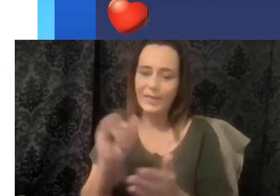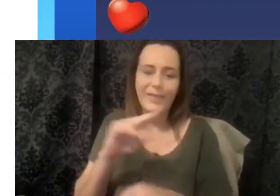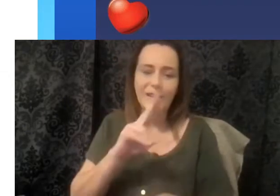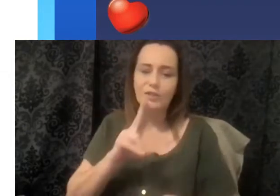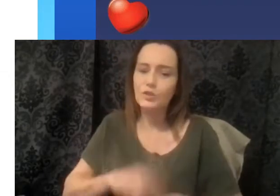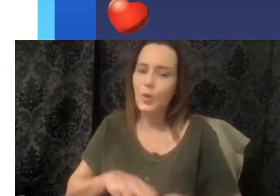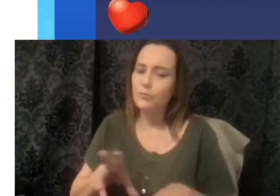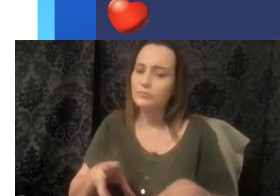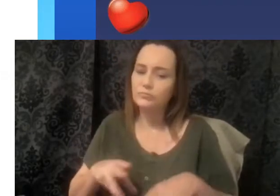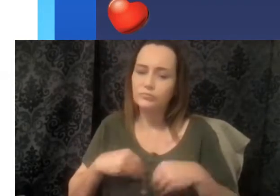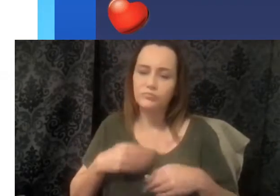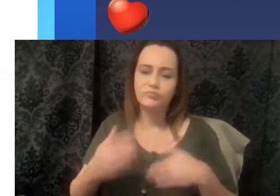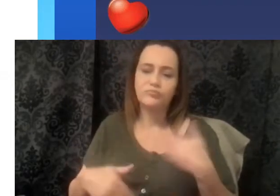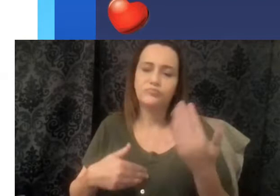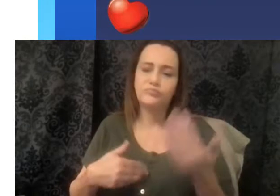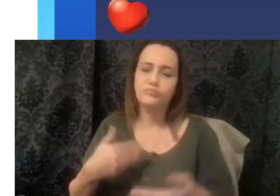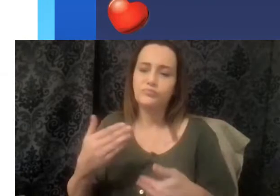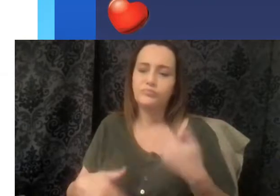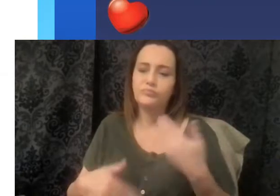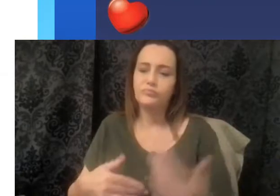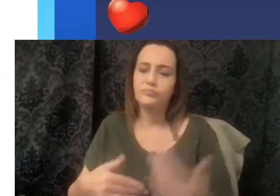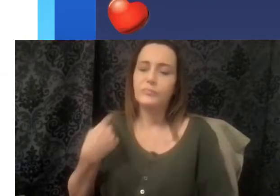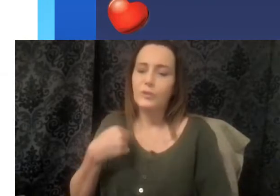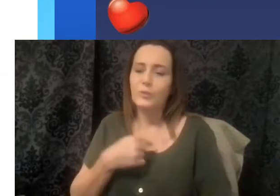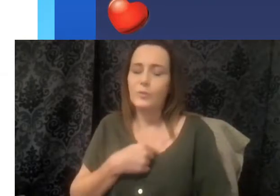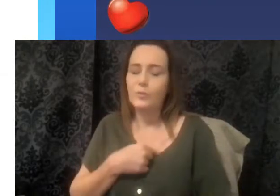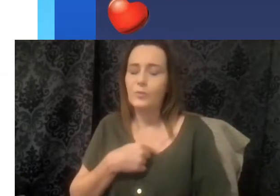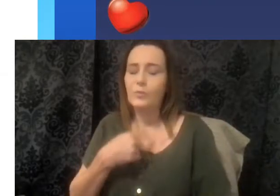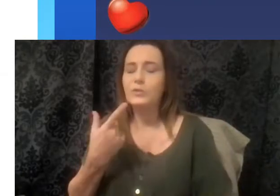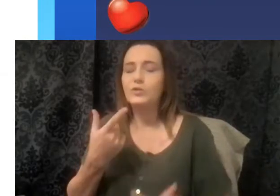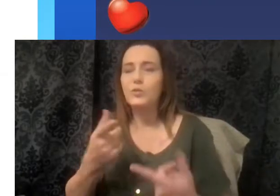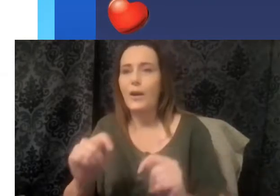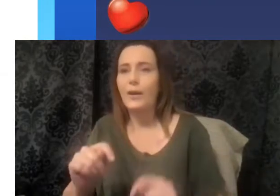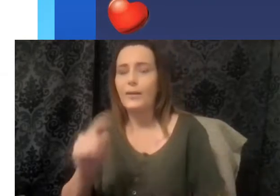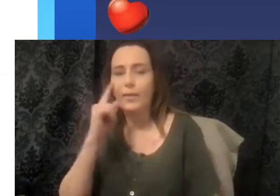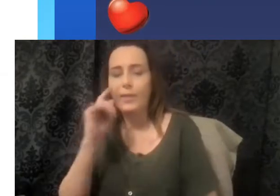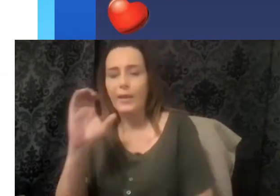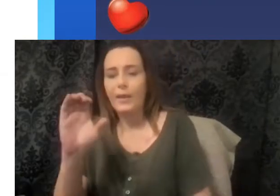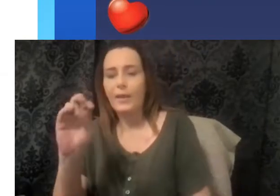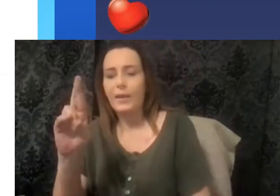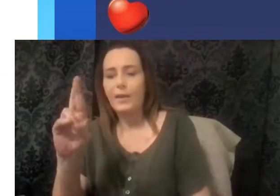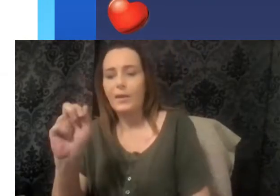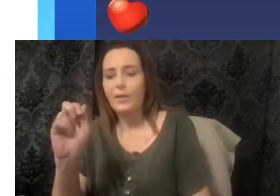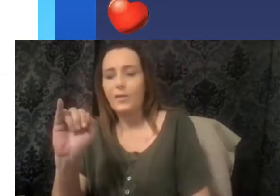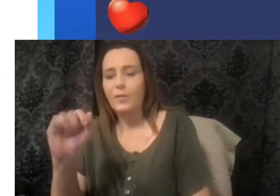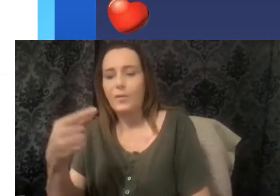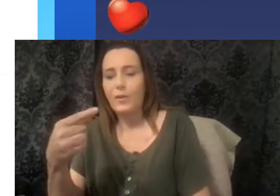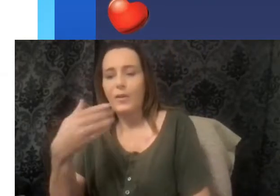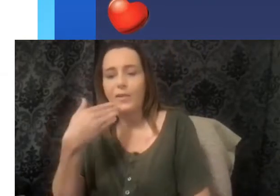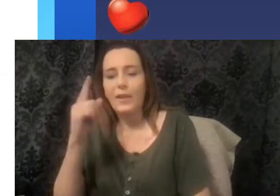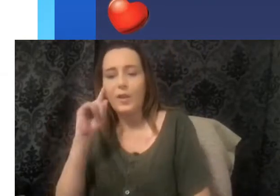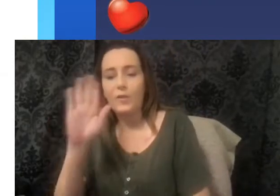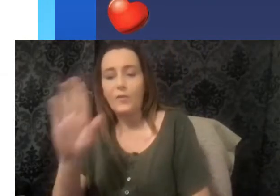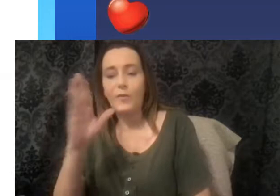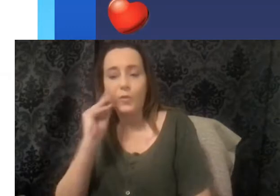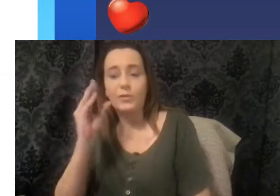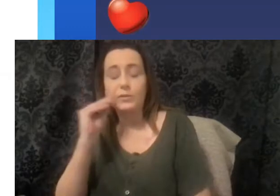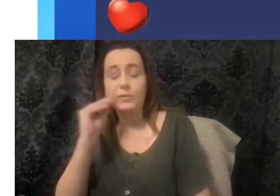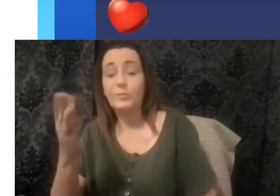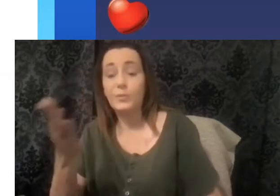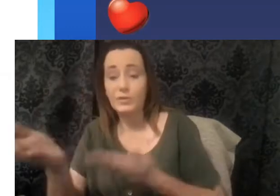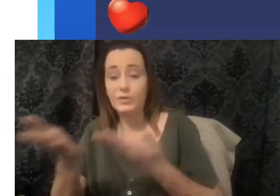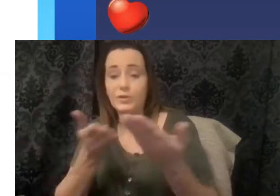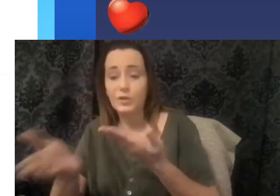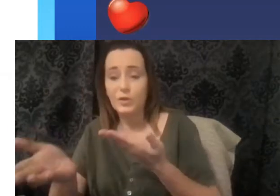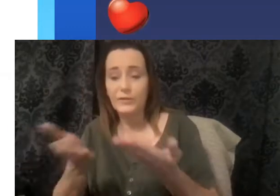That's normal. So we try, and I think Craig, thank you for your great experience and service as well.